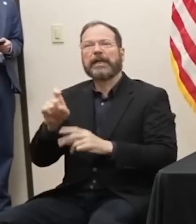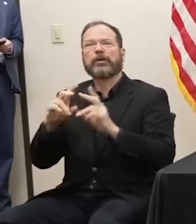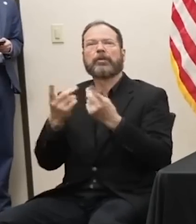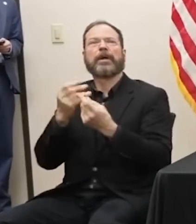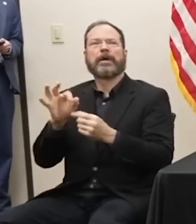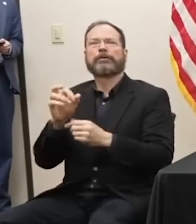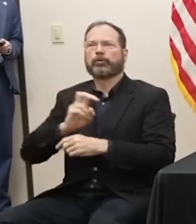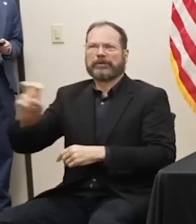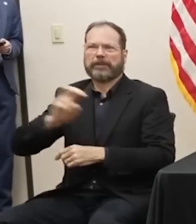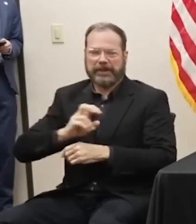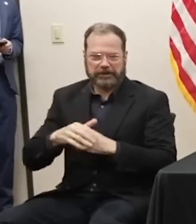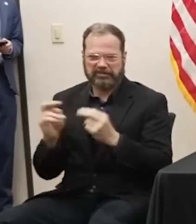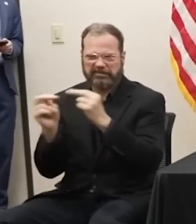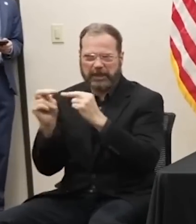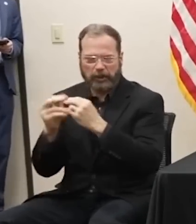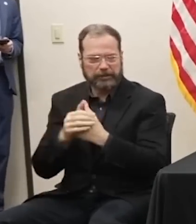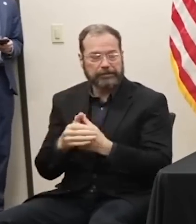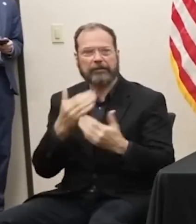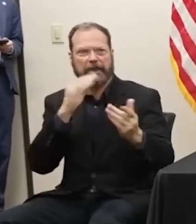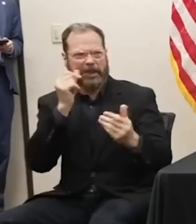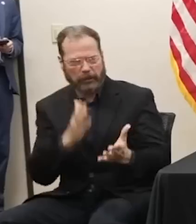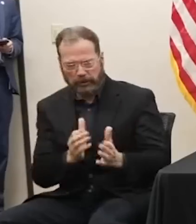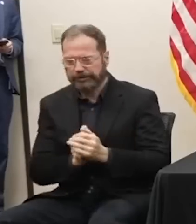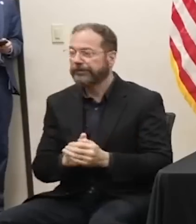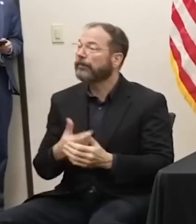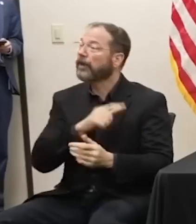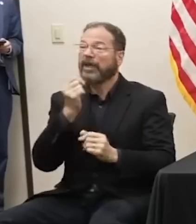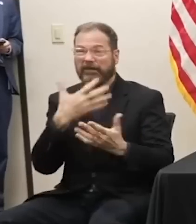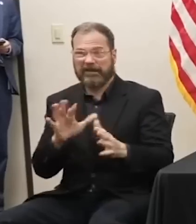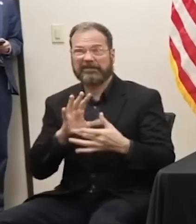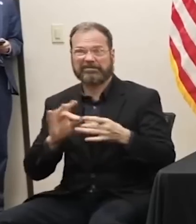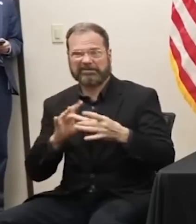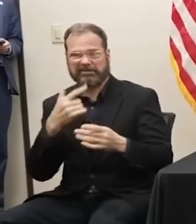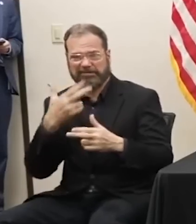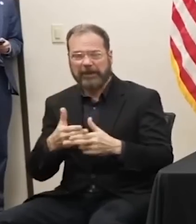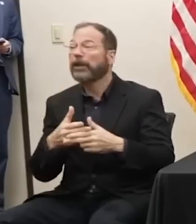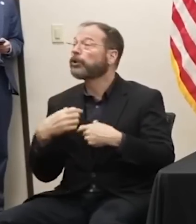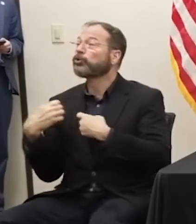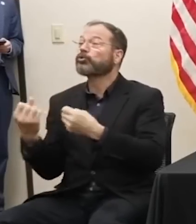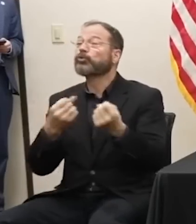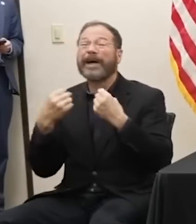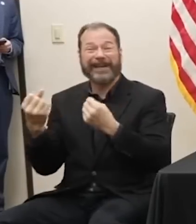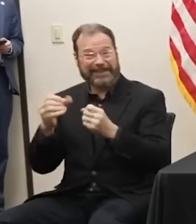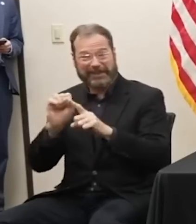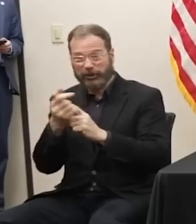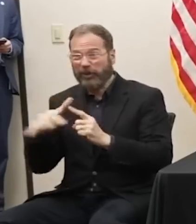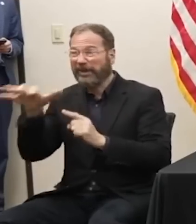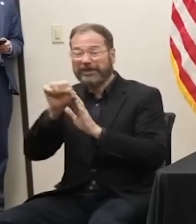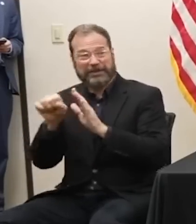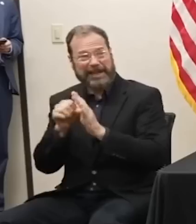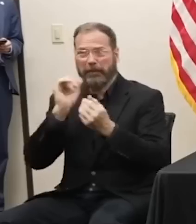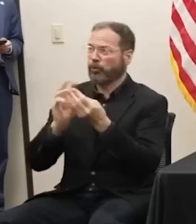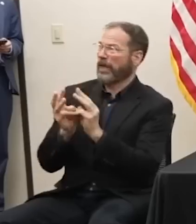Department of Transportation. Thank you, Governor. As the Governor said, driving conditions around the state due to the weather that